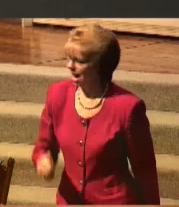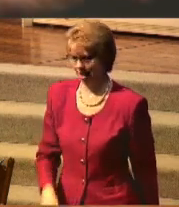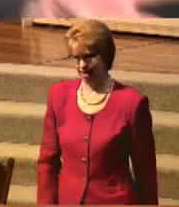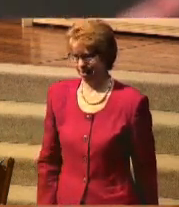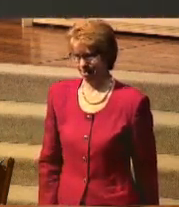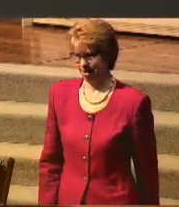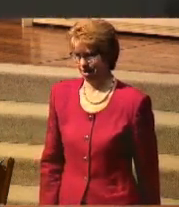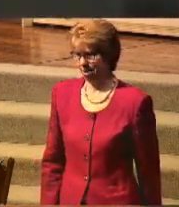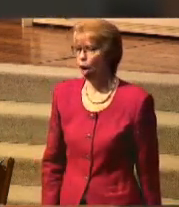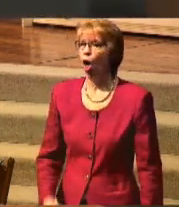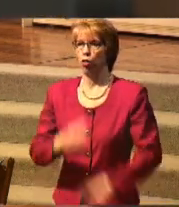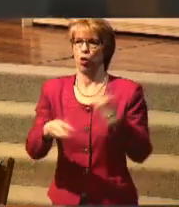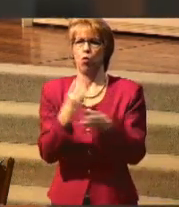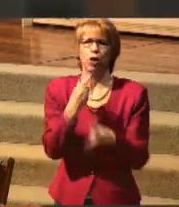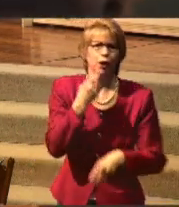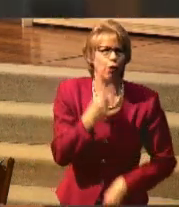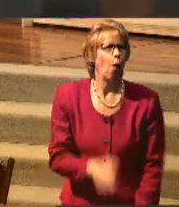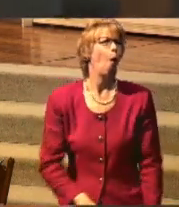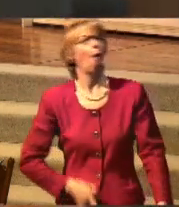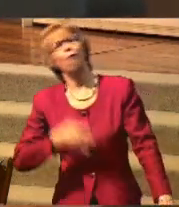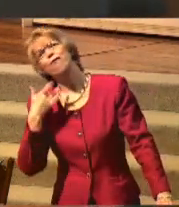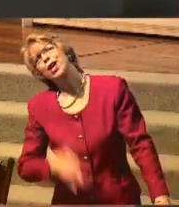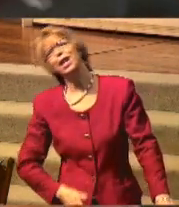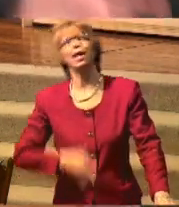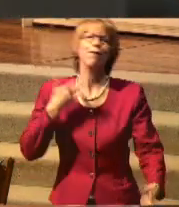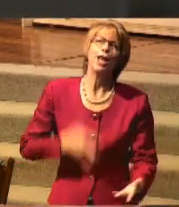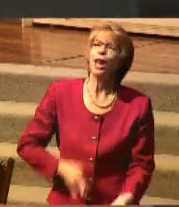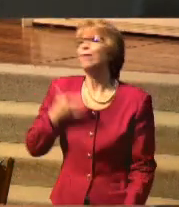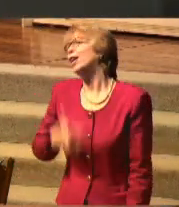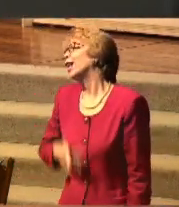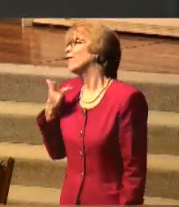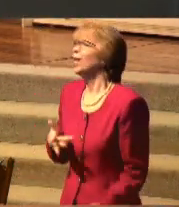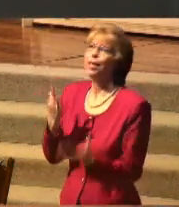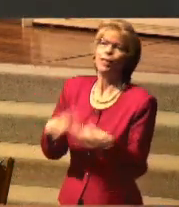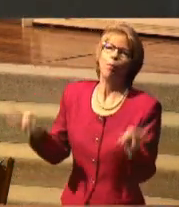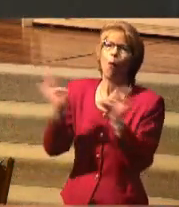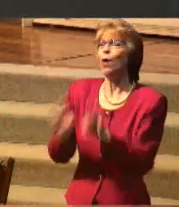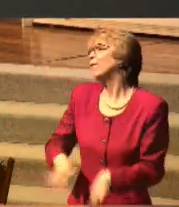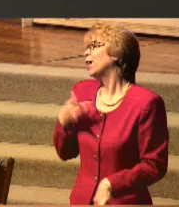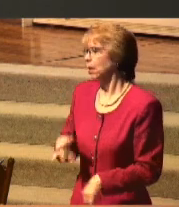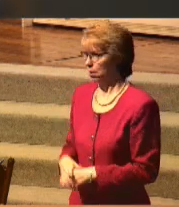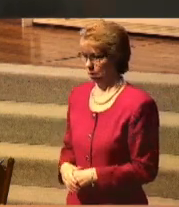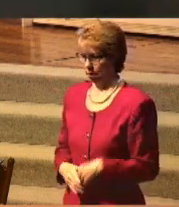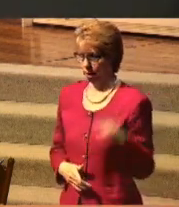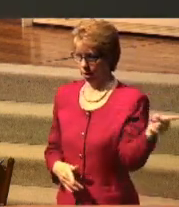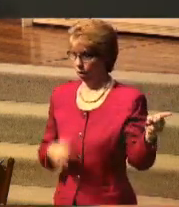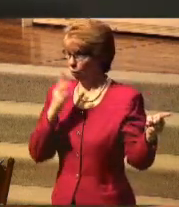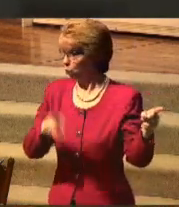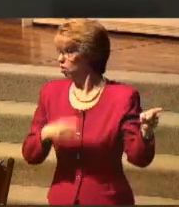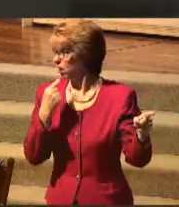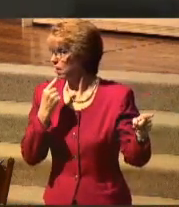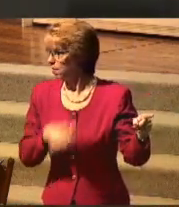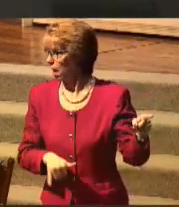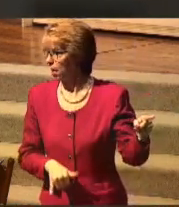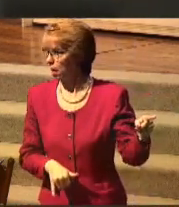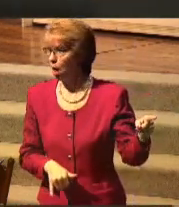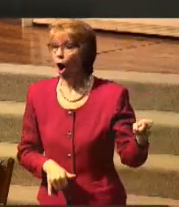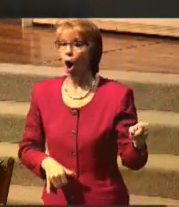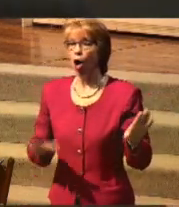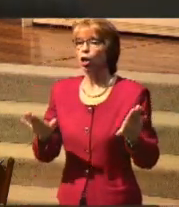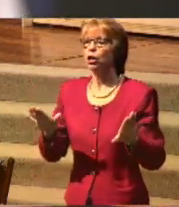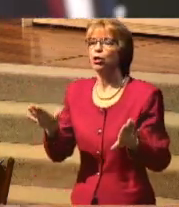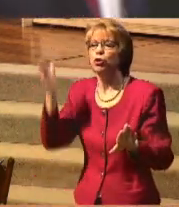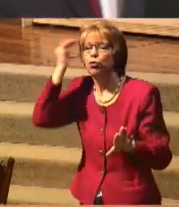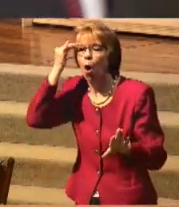us that feelings, nothing more than feelings. Feeling is the most important thing. Guess what? after the wedding ceremony, a lot of